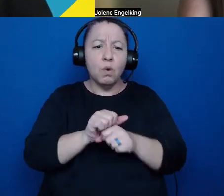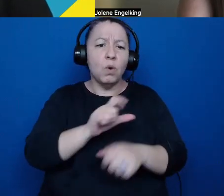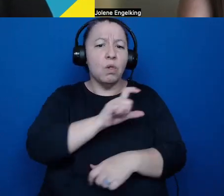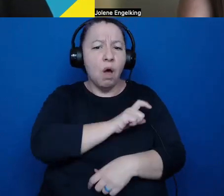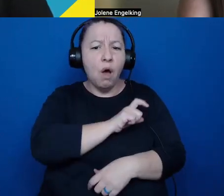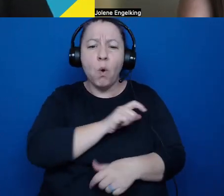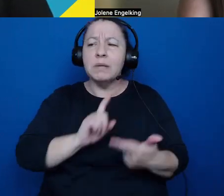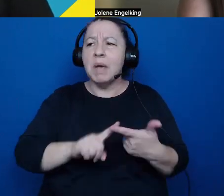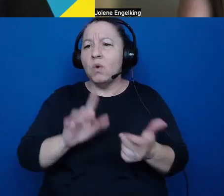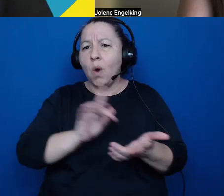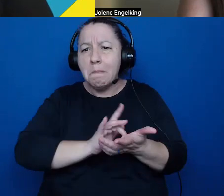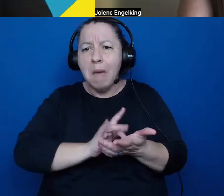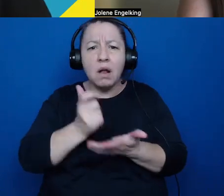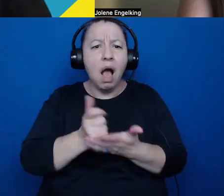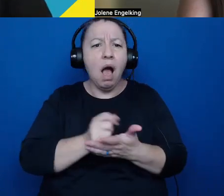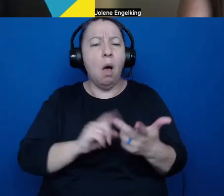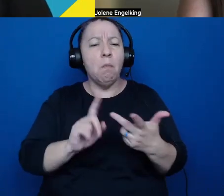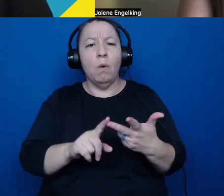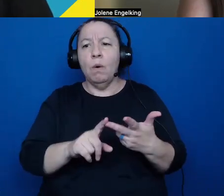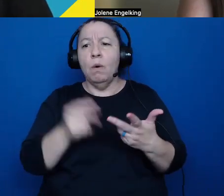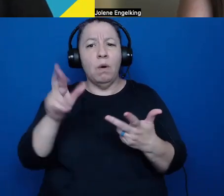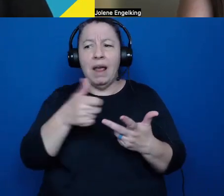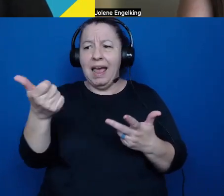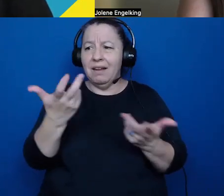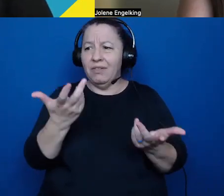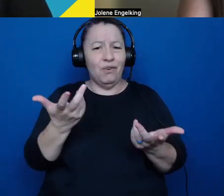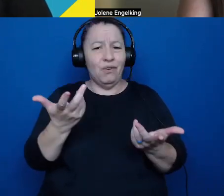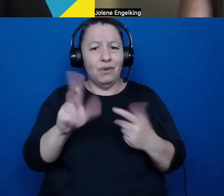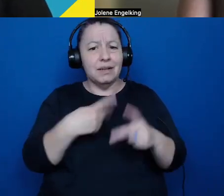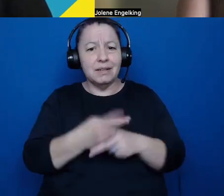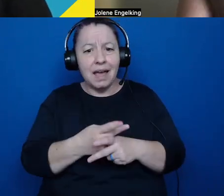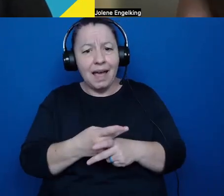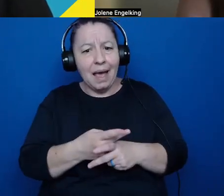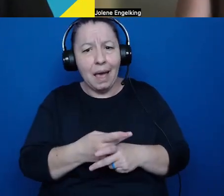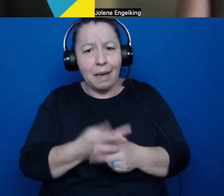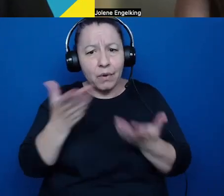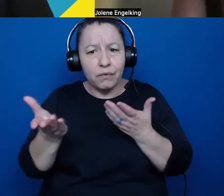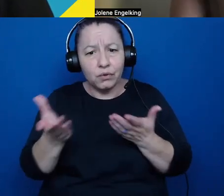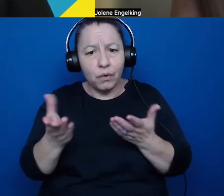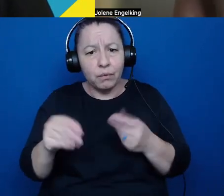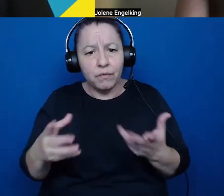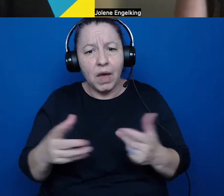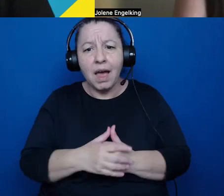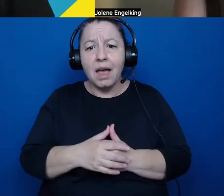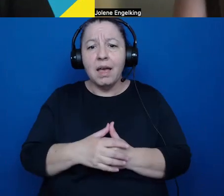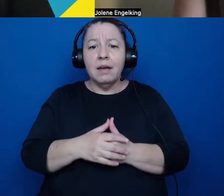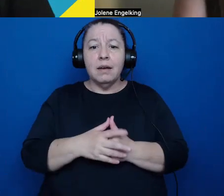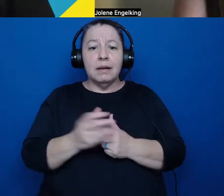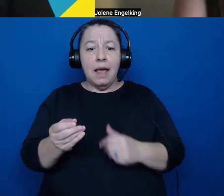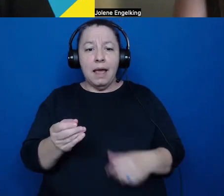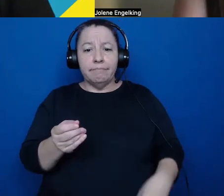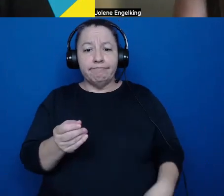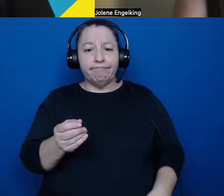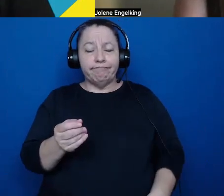or medical help or any other type of service, and